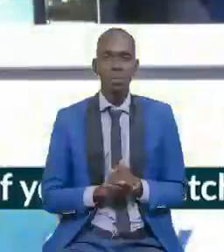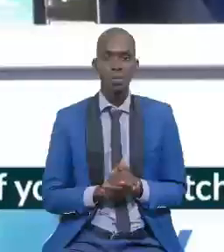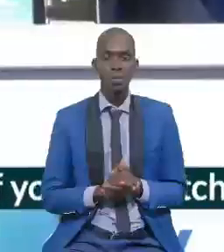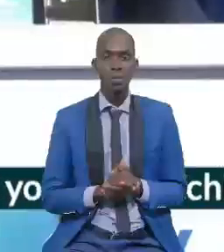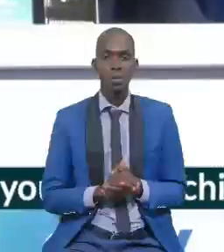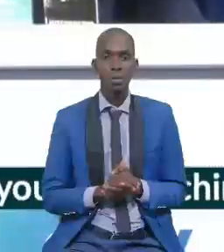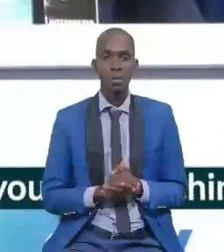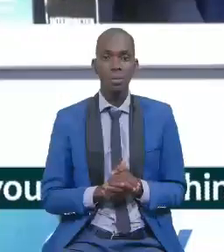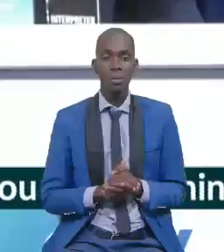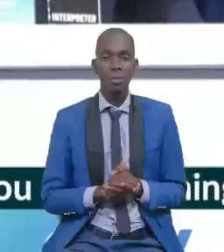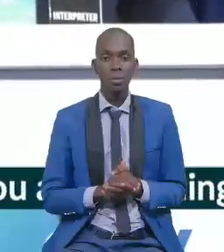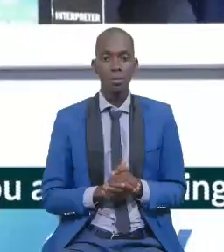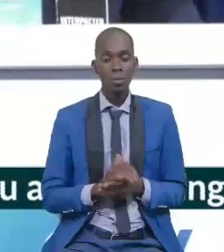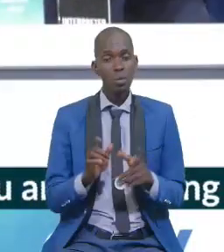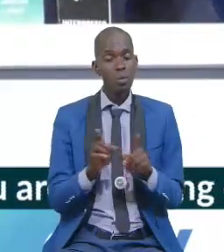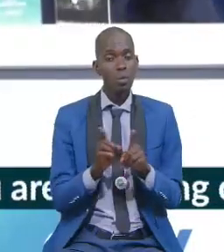Online,